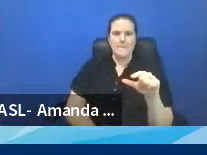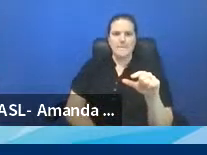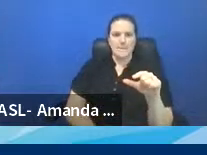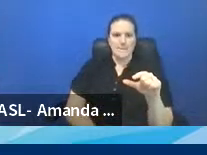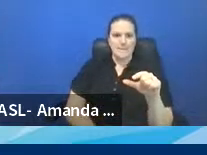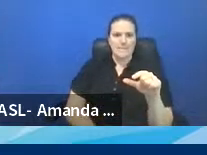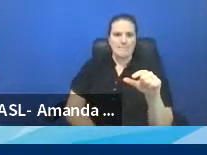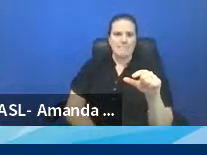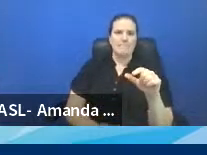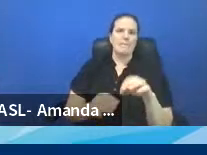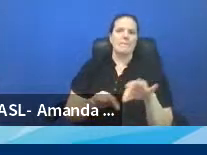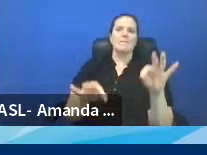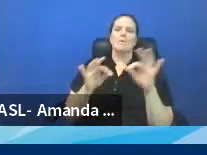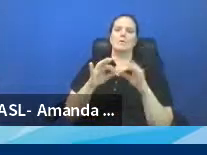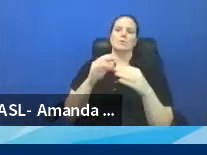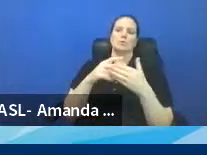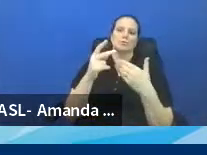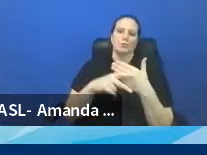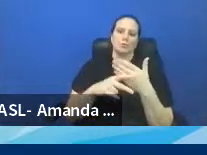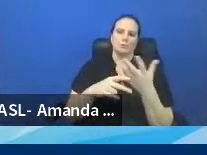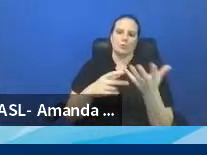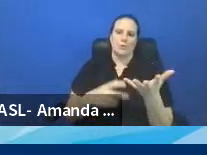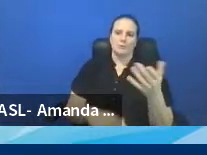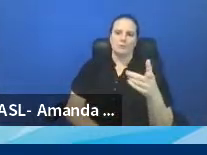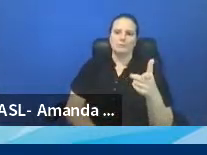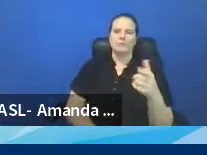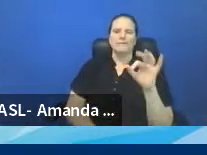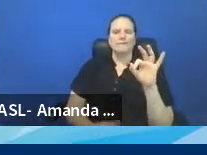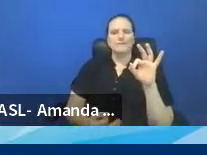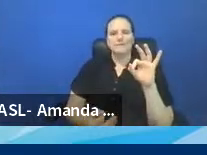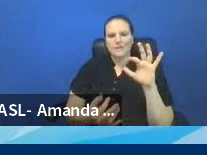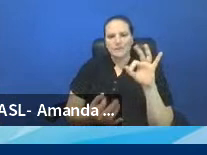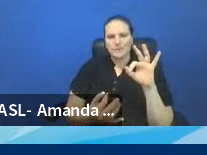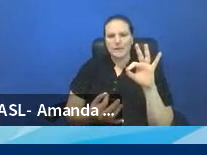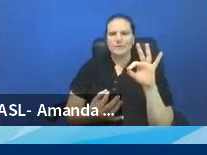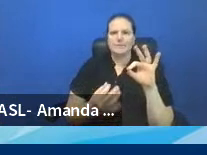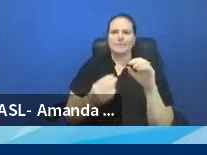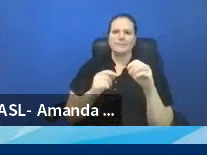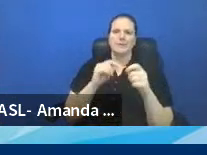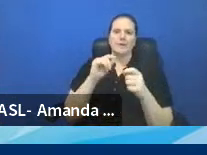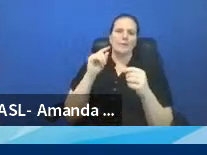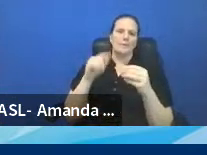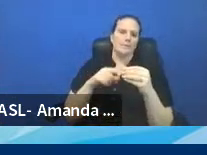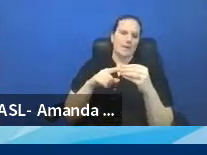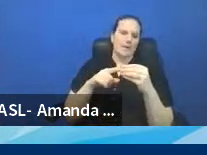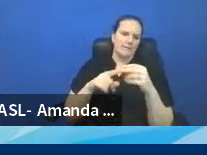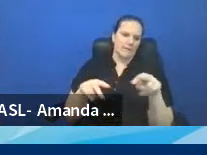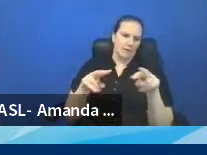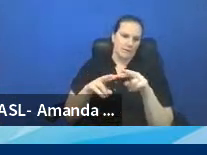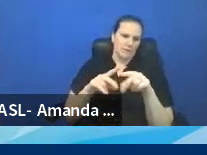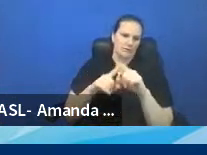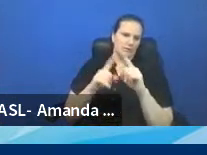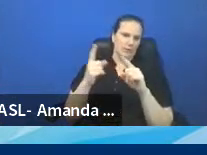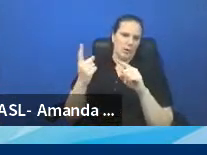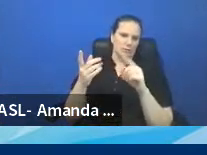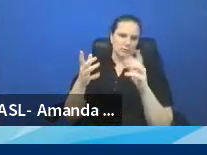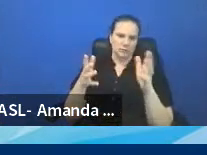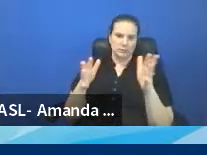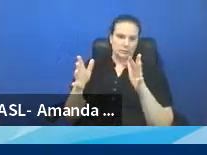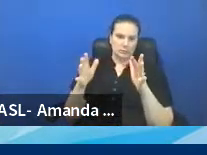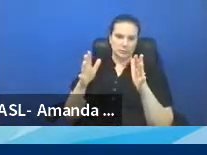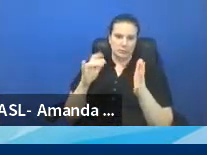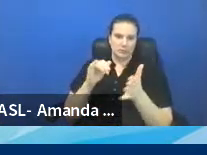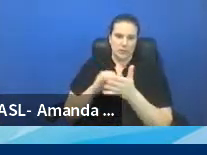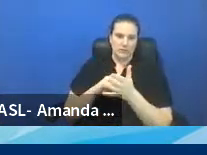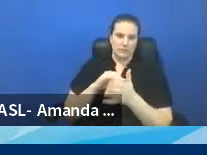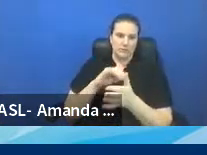be important to the program, kind of what their feedback is on those values, and maybe they have different ones. And I think that that would be just